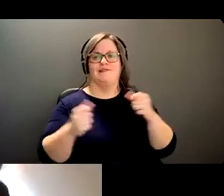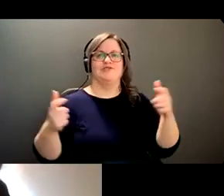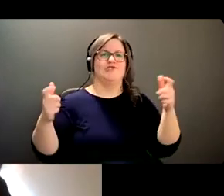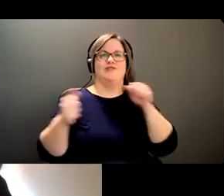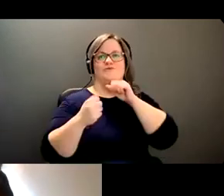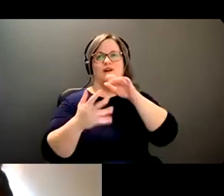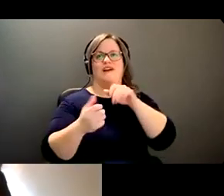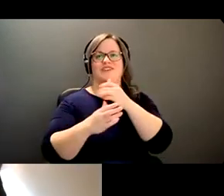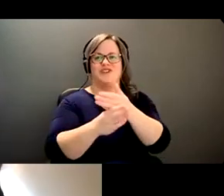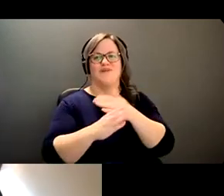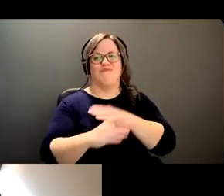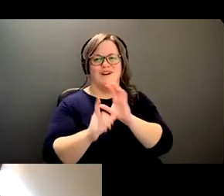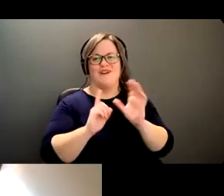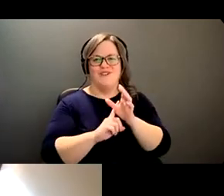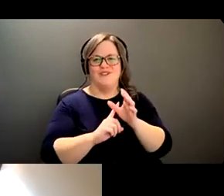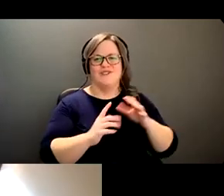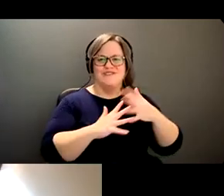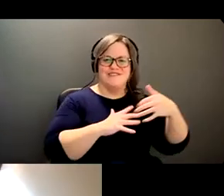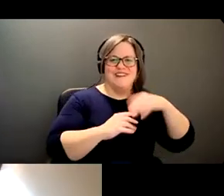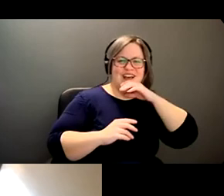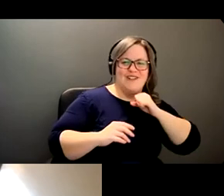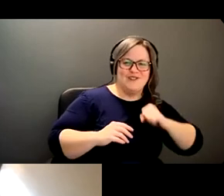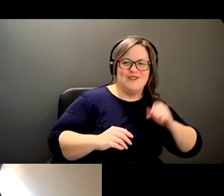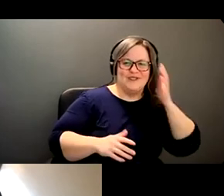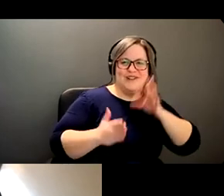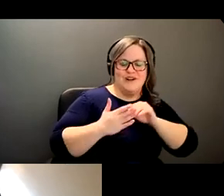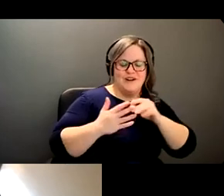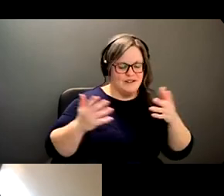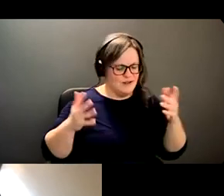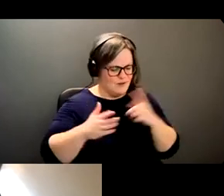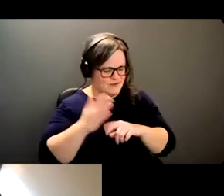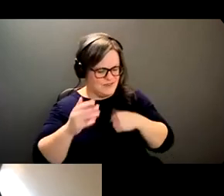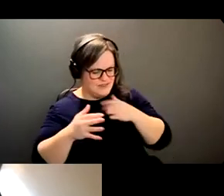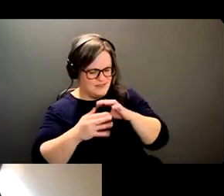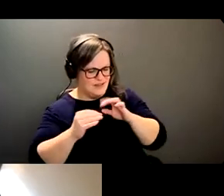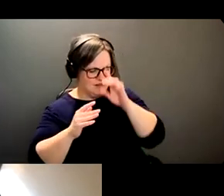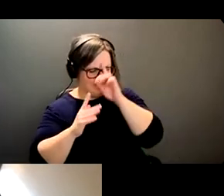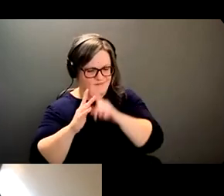to the elders here. And then, so then, where was I going with this?